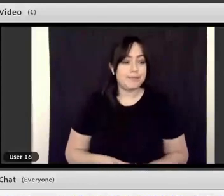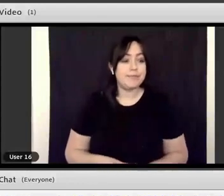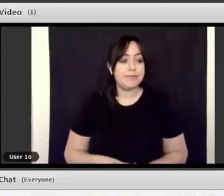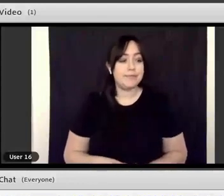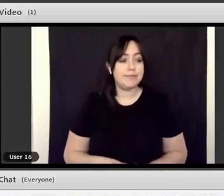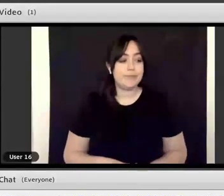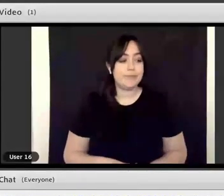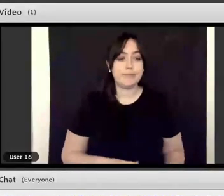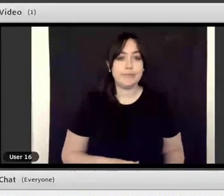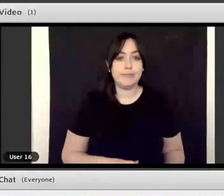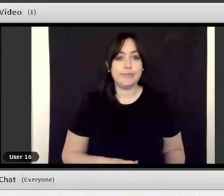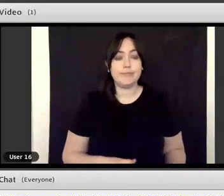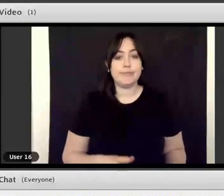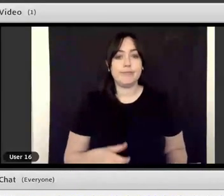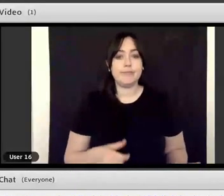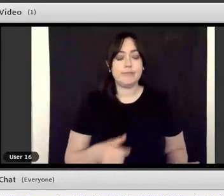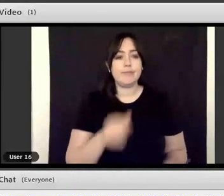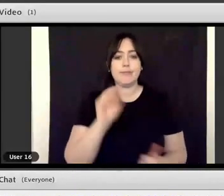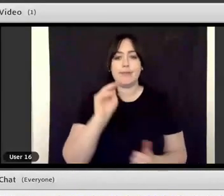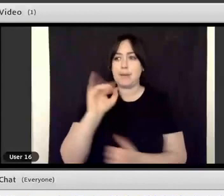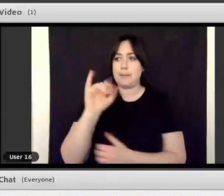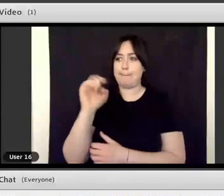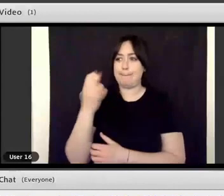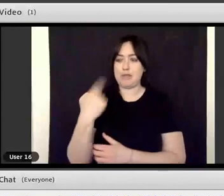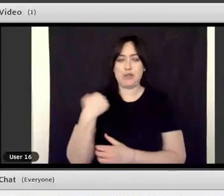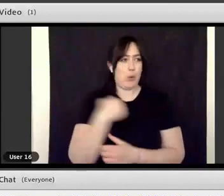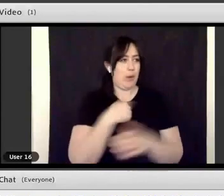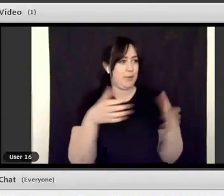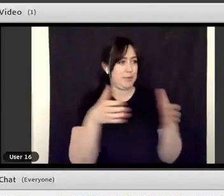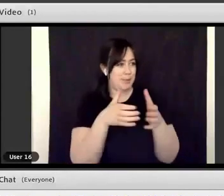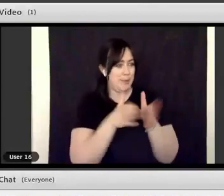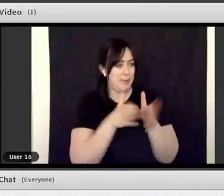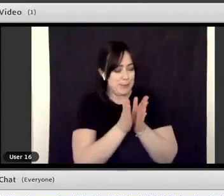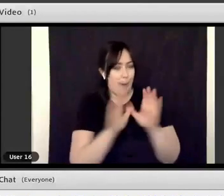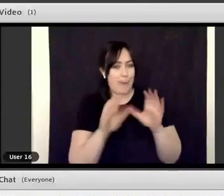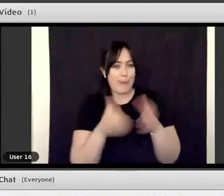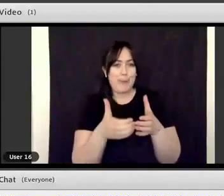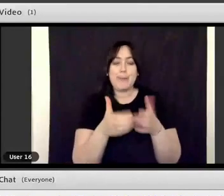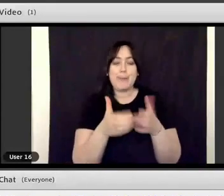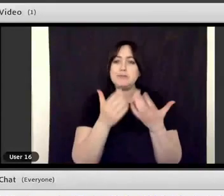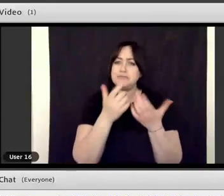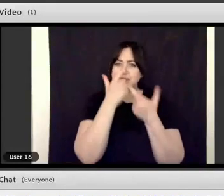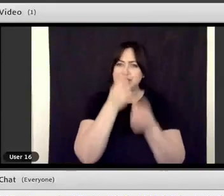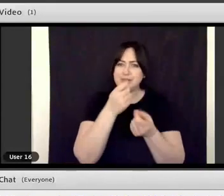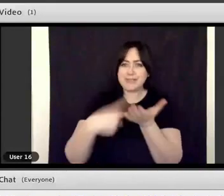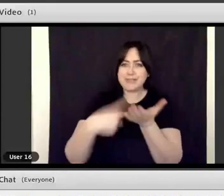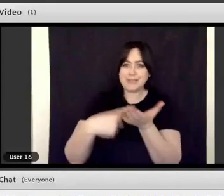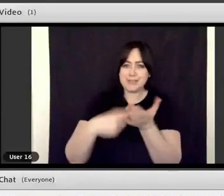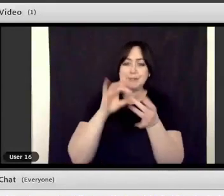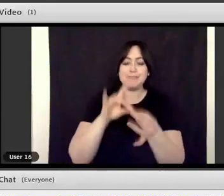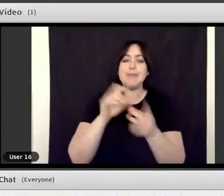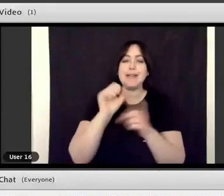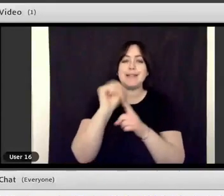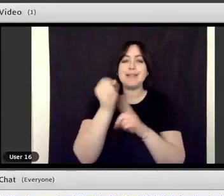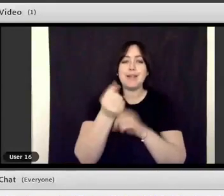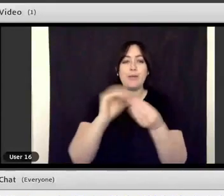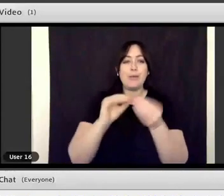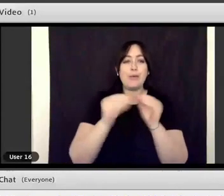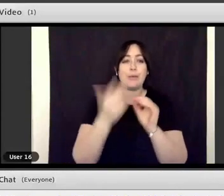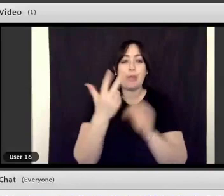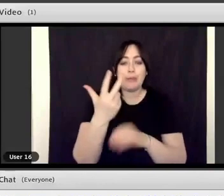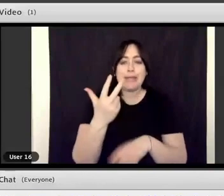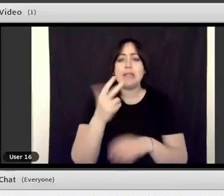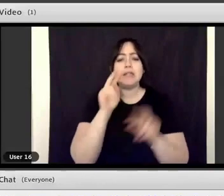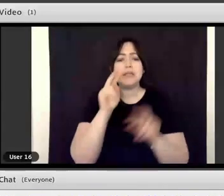ahead. We were a very small group, but we had an interesting discussion, scenario 3, that looked at determining barriers